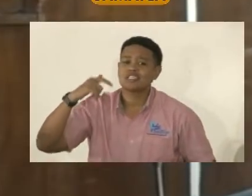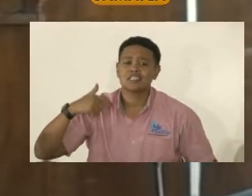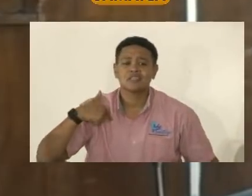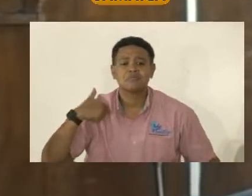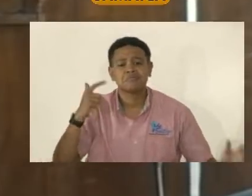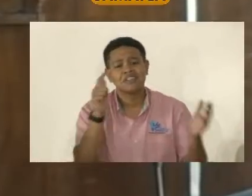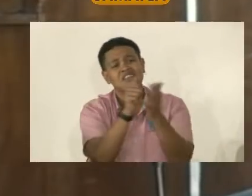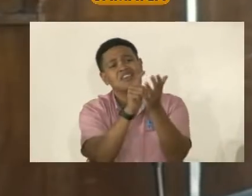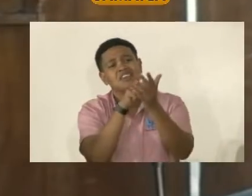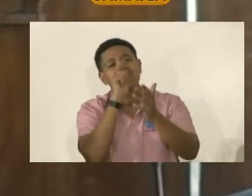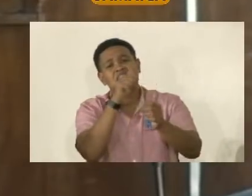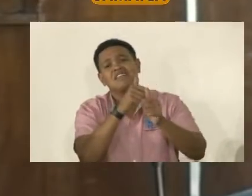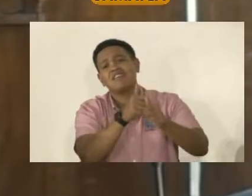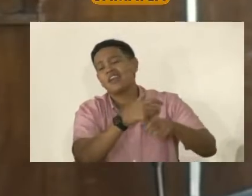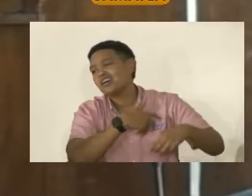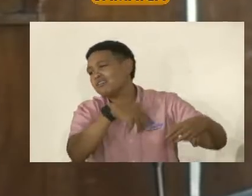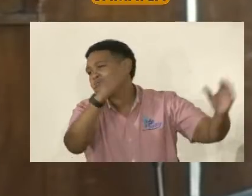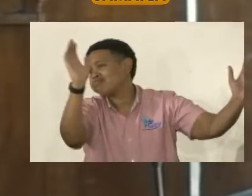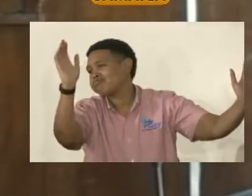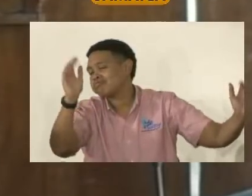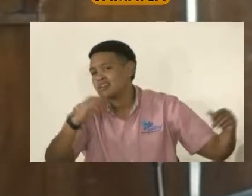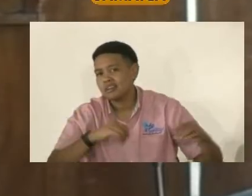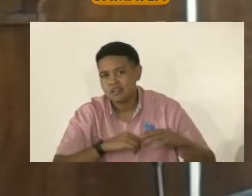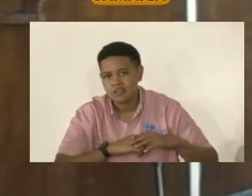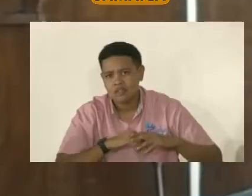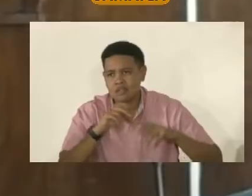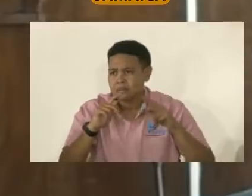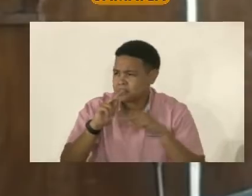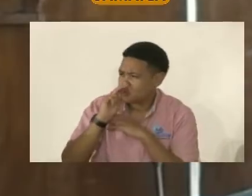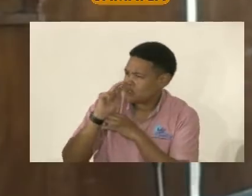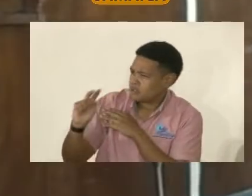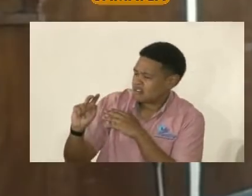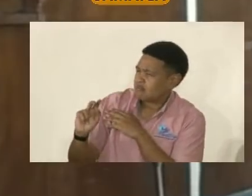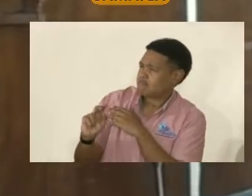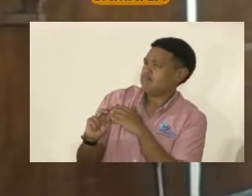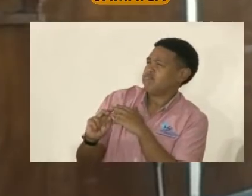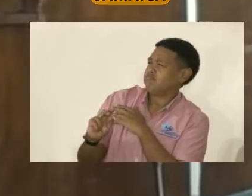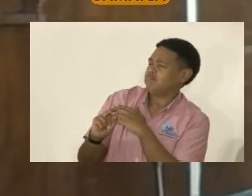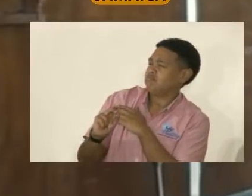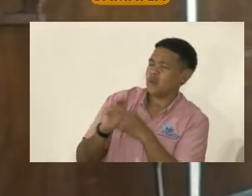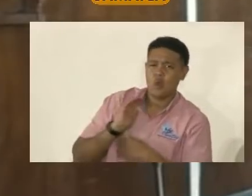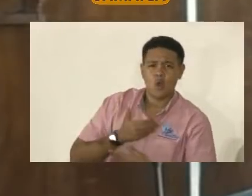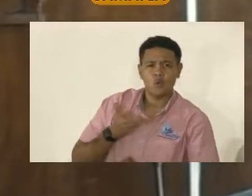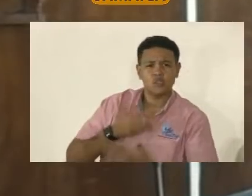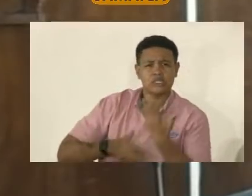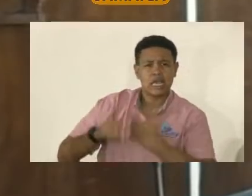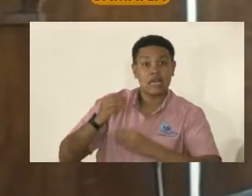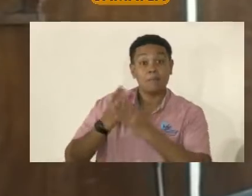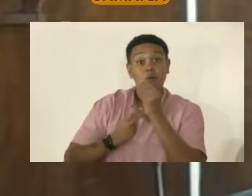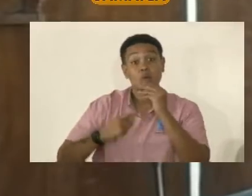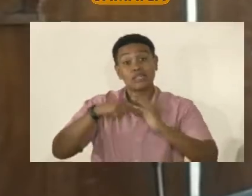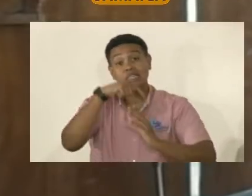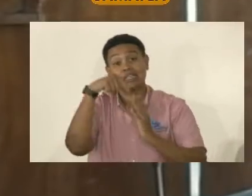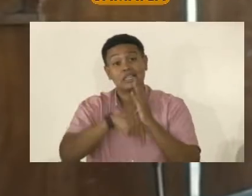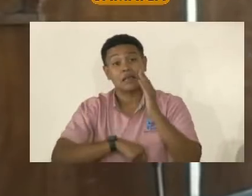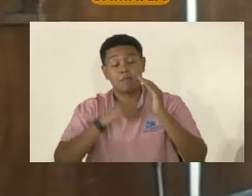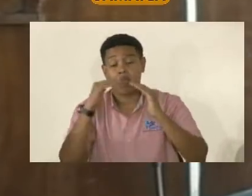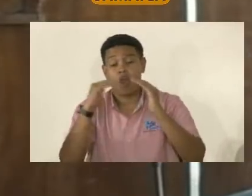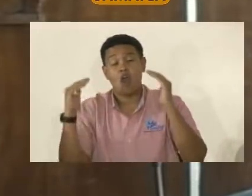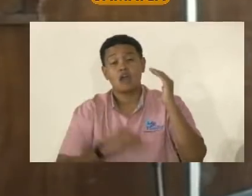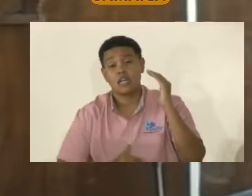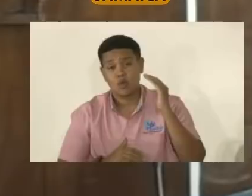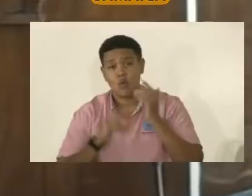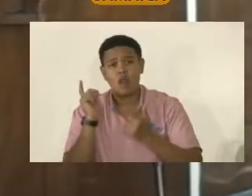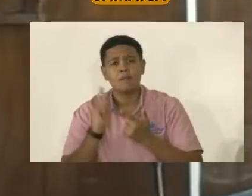law, the people will see that our society is both deeply unequal